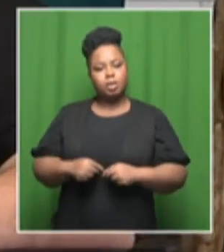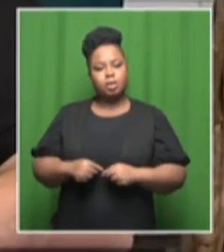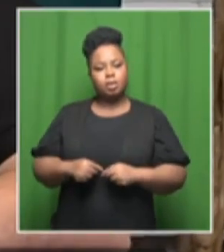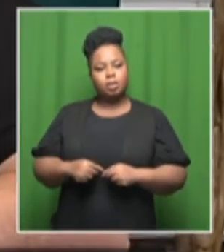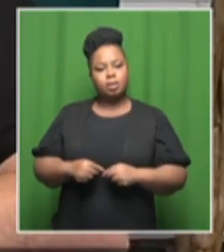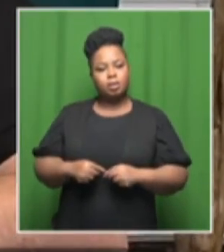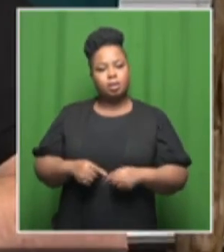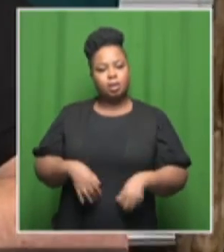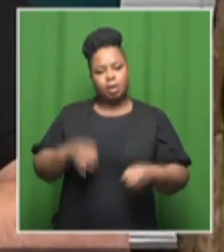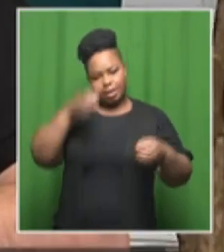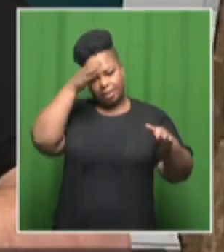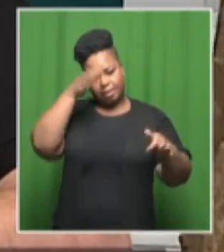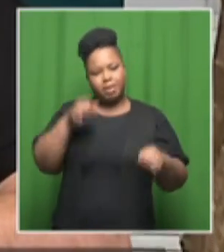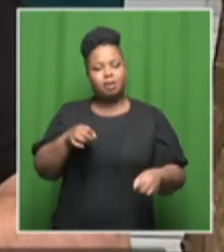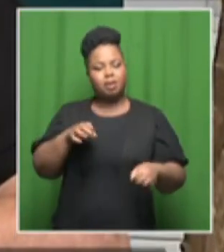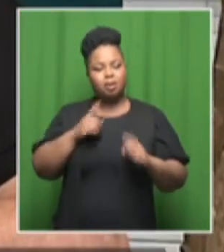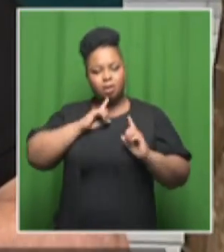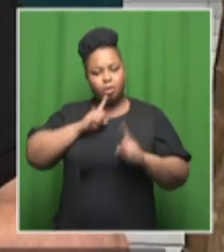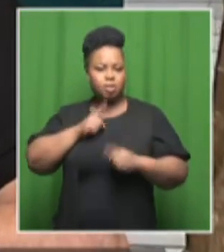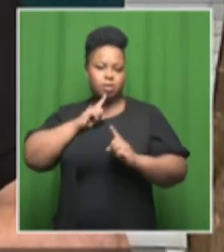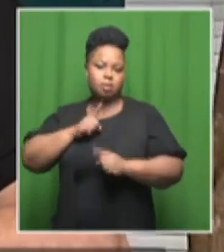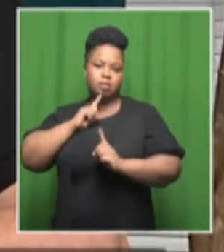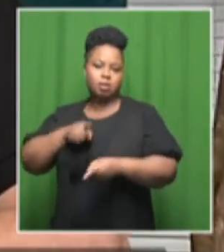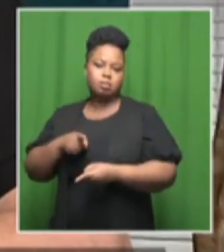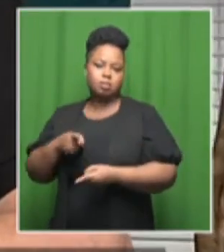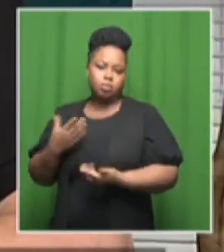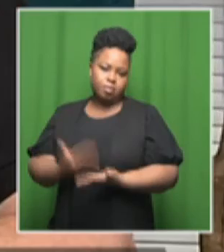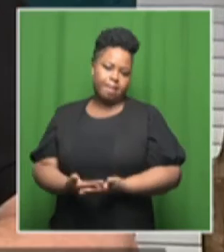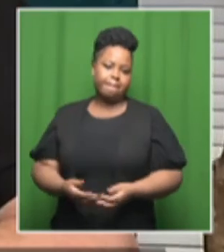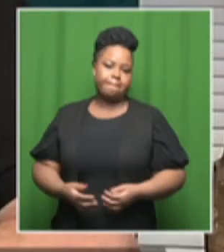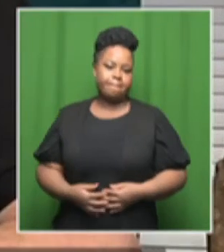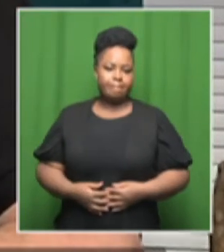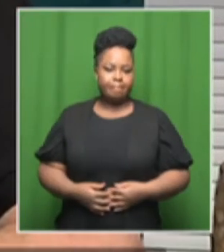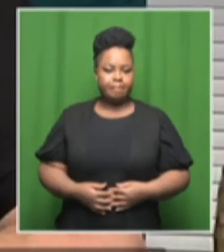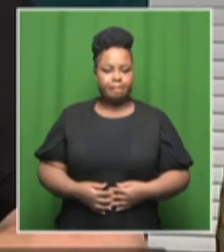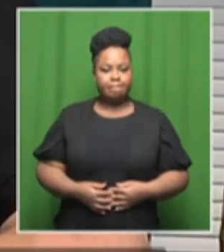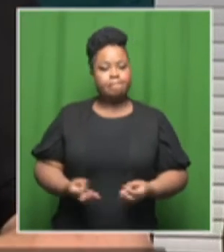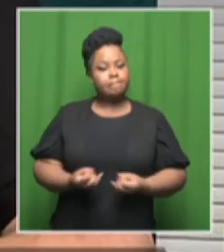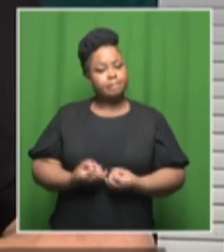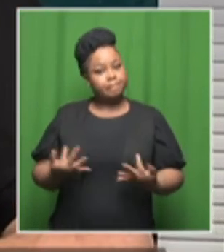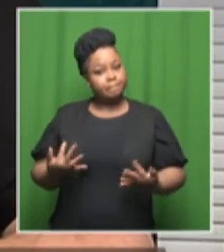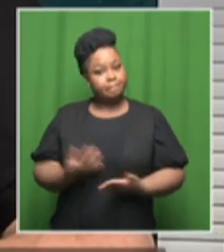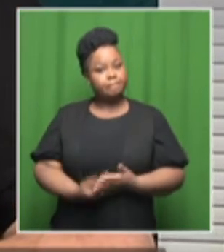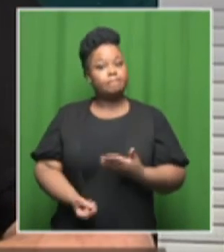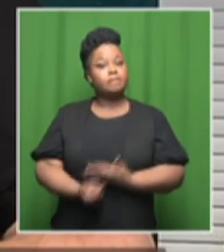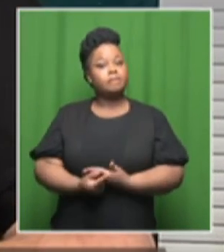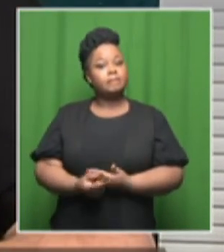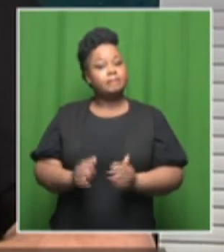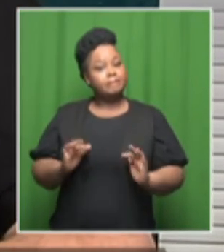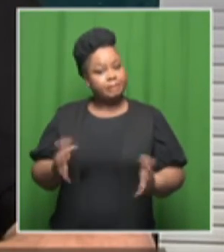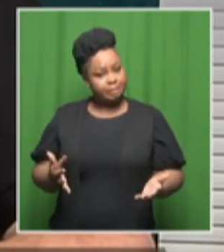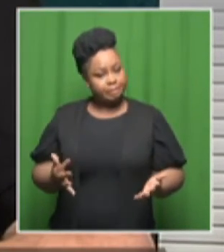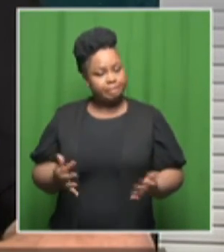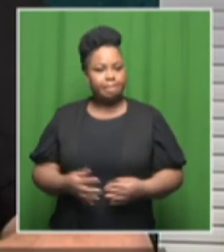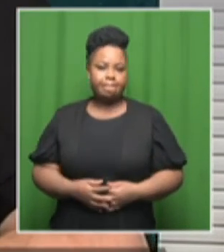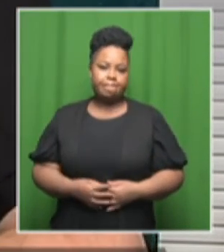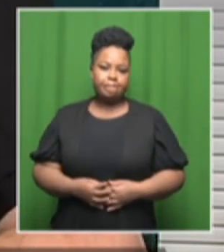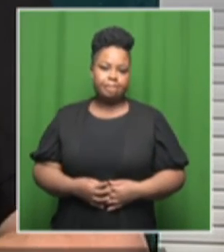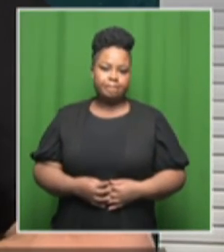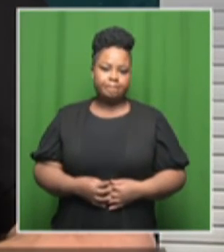academic answers as far as we can. It's mostly done by